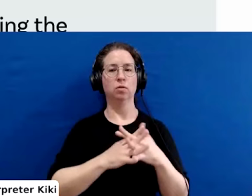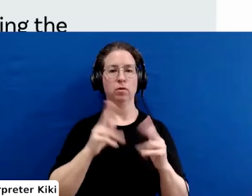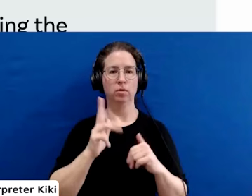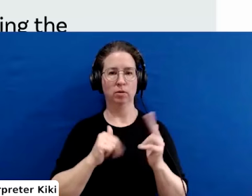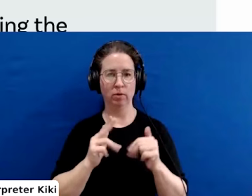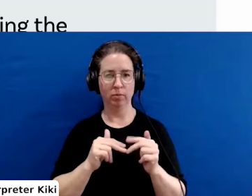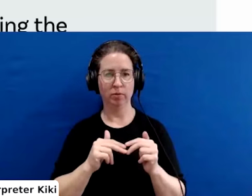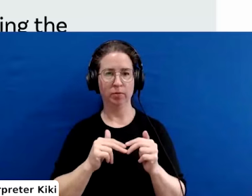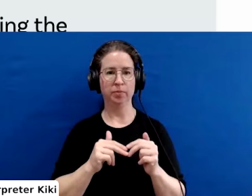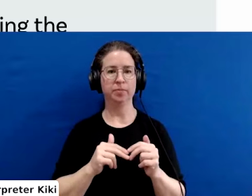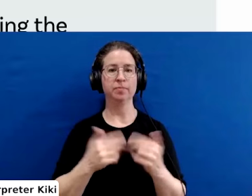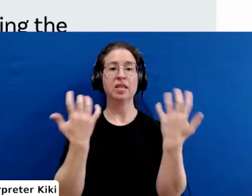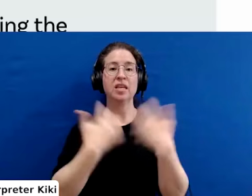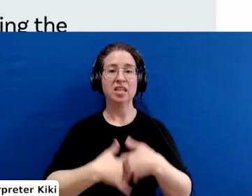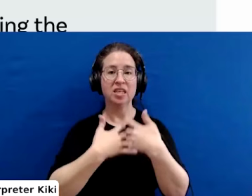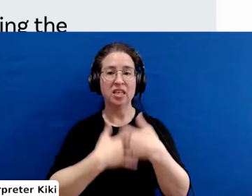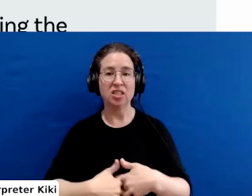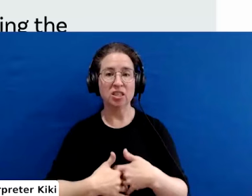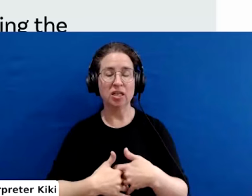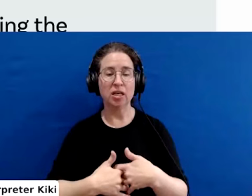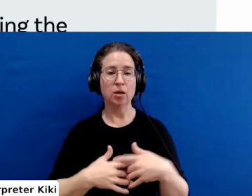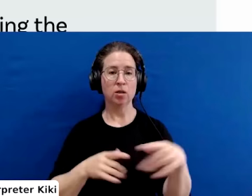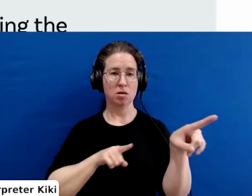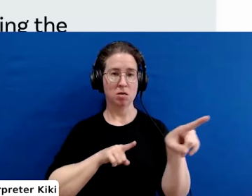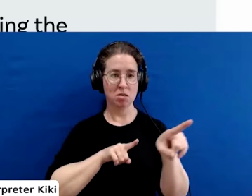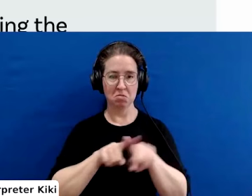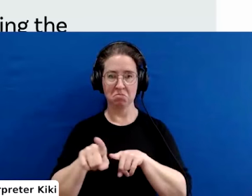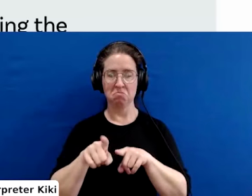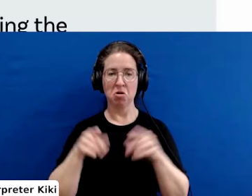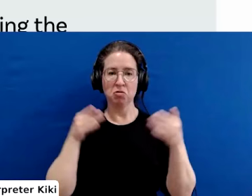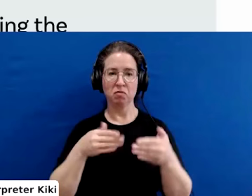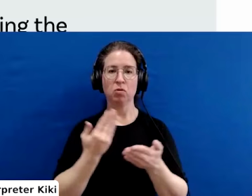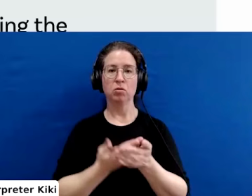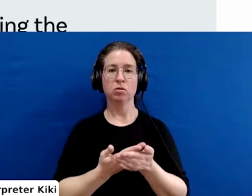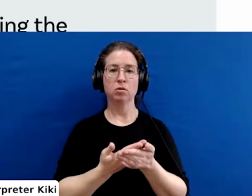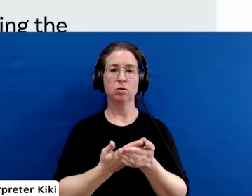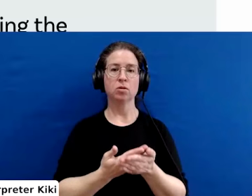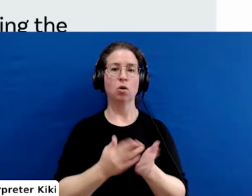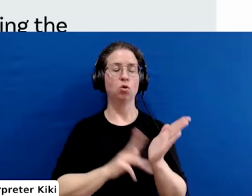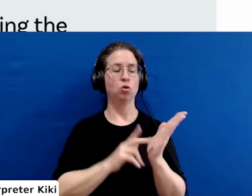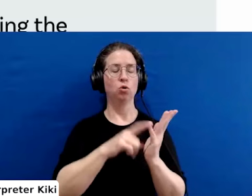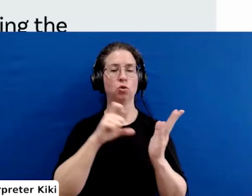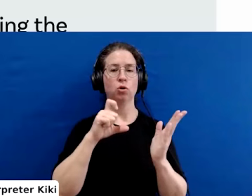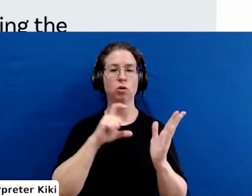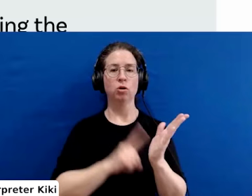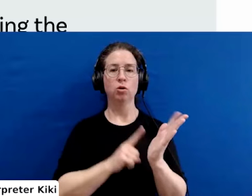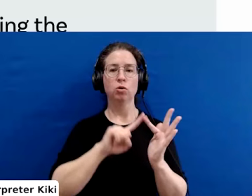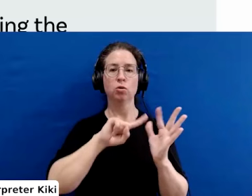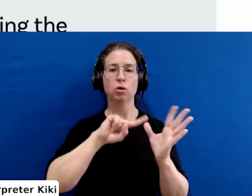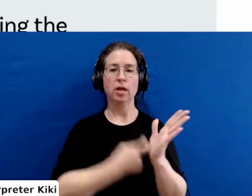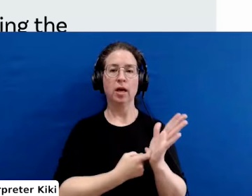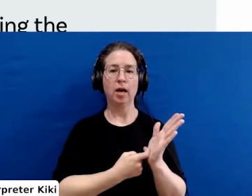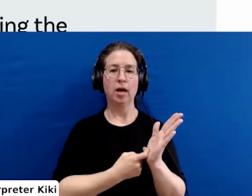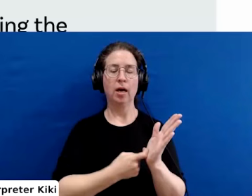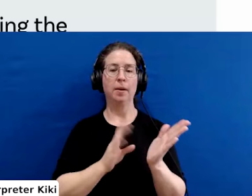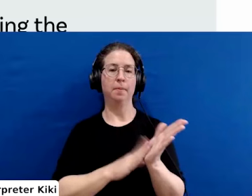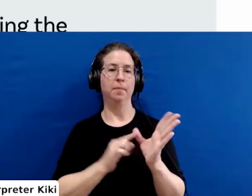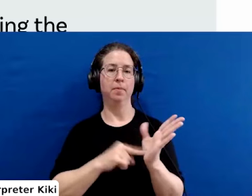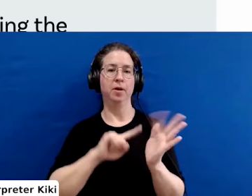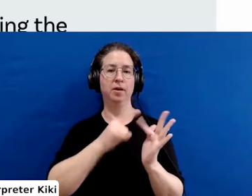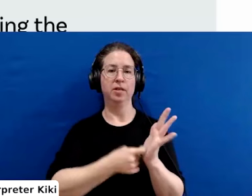with priority given to nuclear, materials, mechanical, software, civil, mechatronics, and